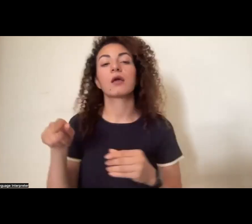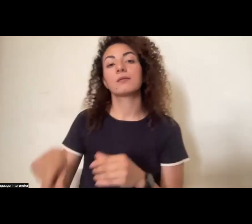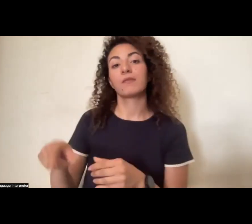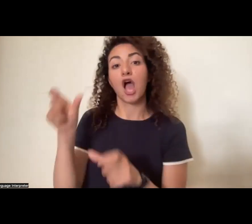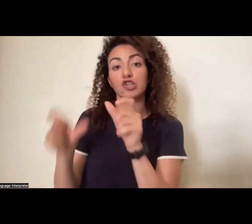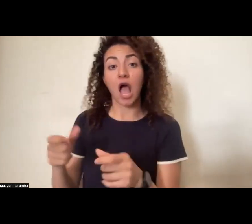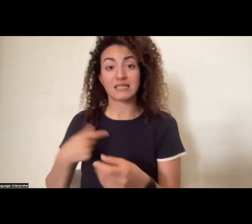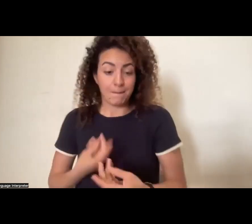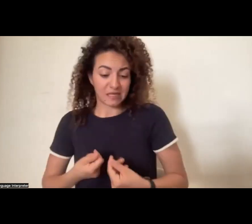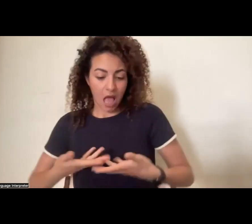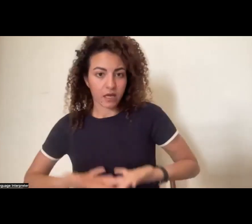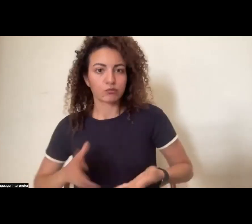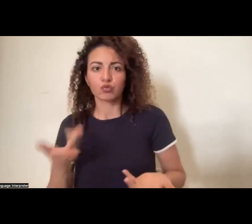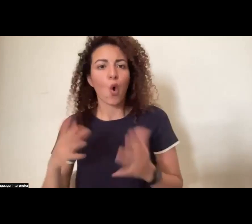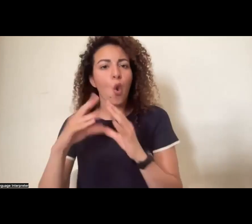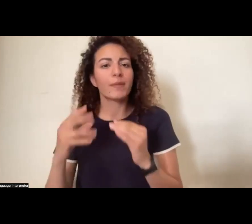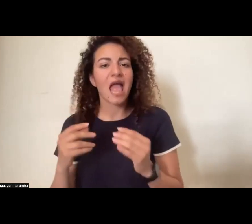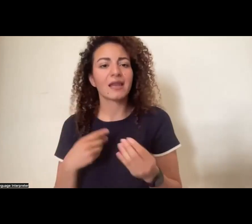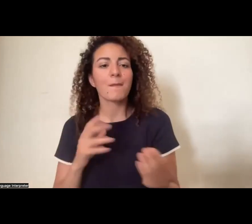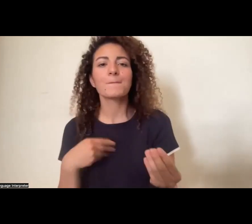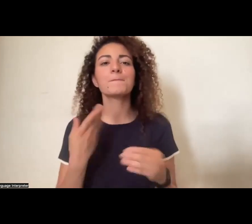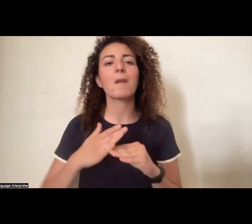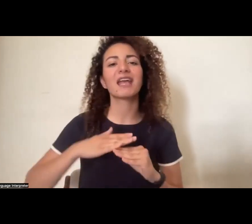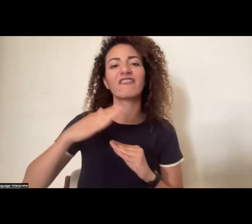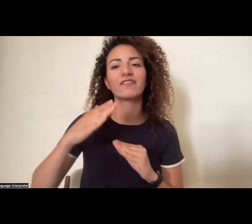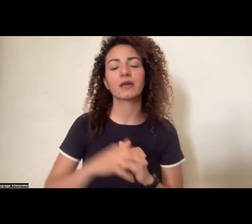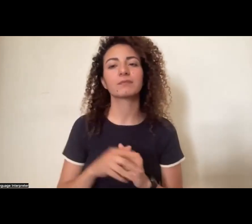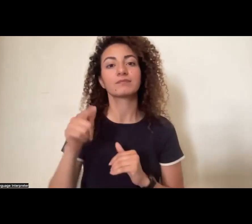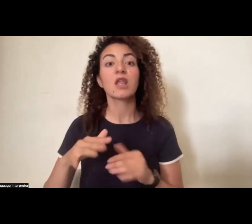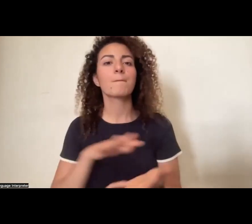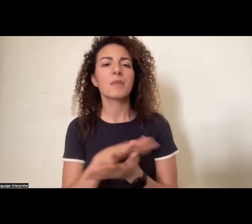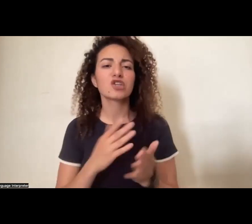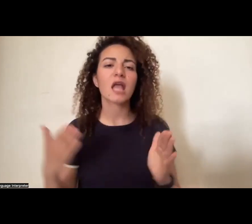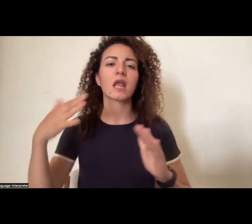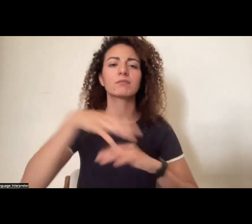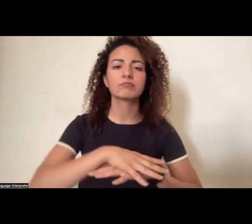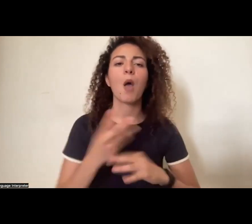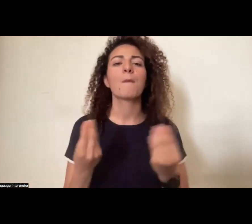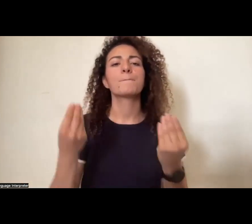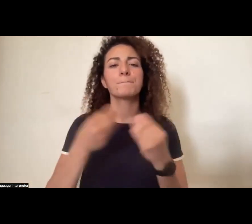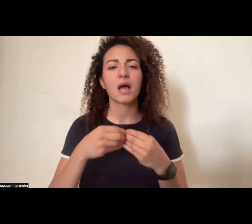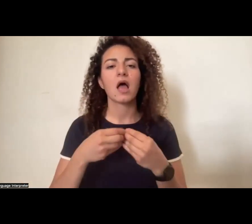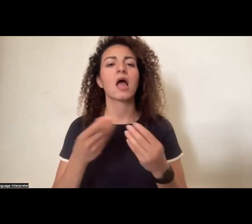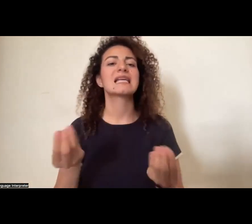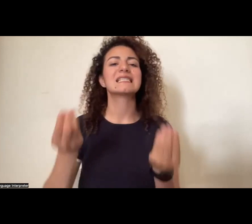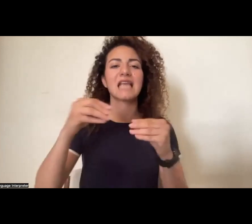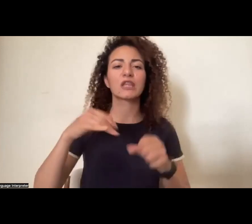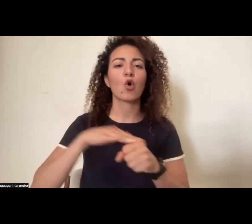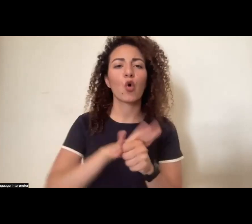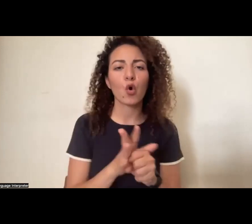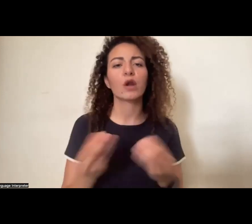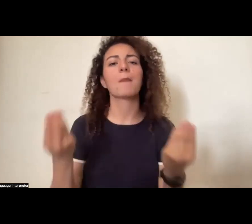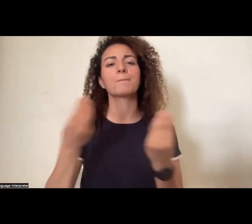even worse, although we were in the middle of a crisis, economic overlapping with the pandemic, overlapping with the Beirut blast, and with so many